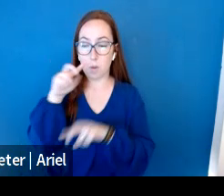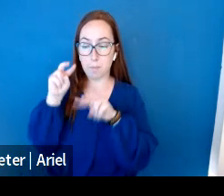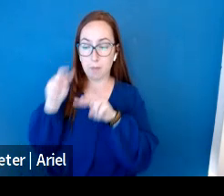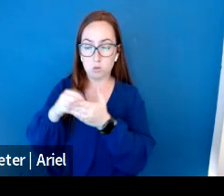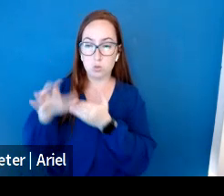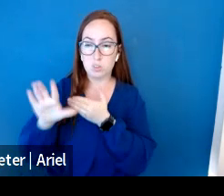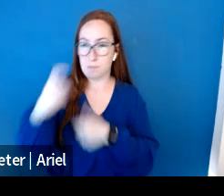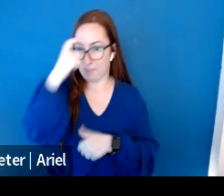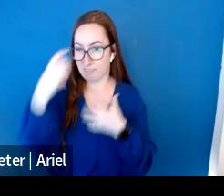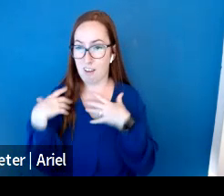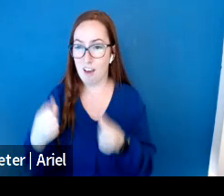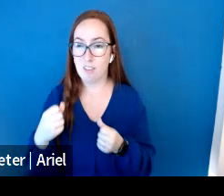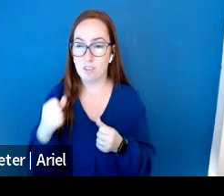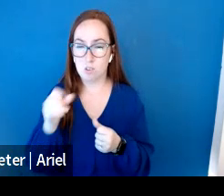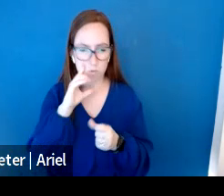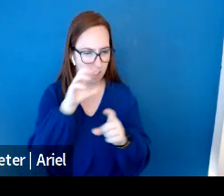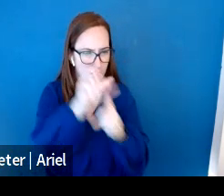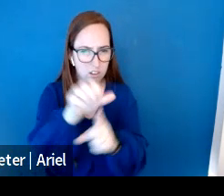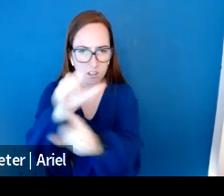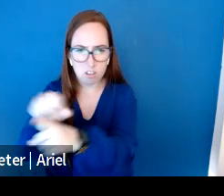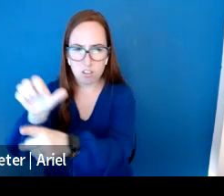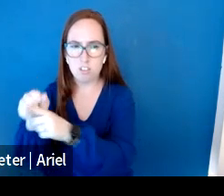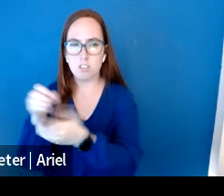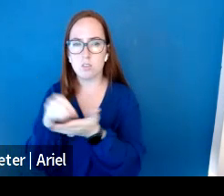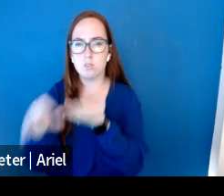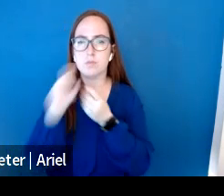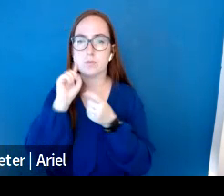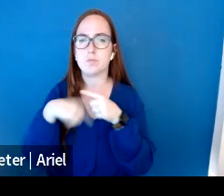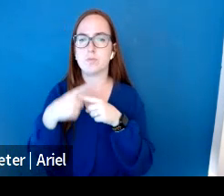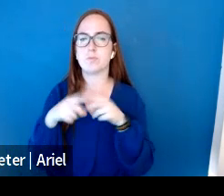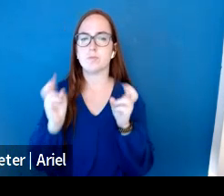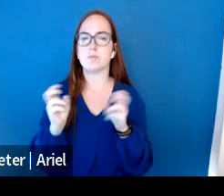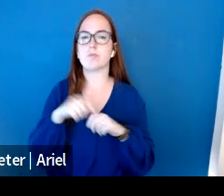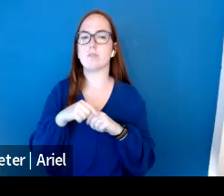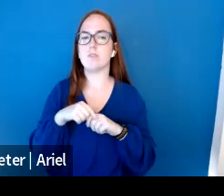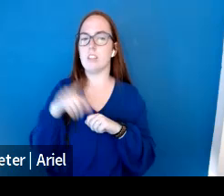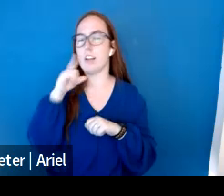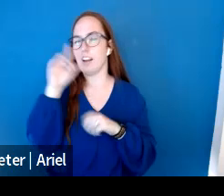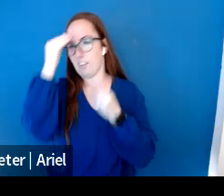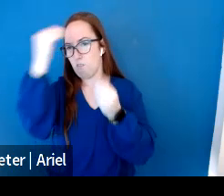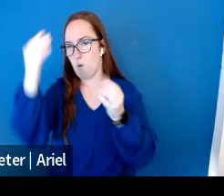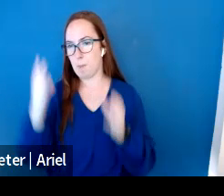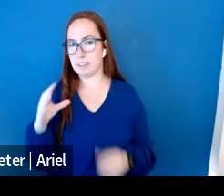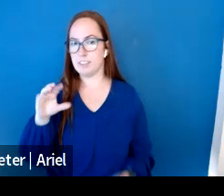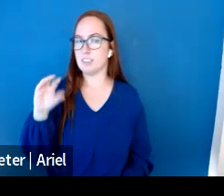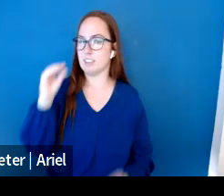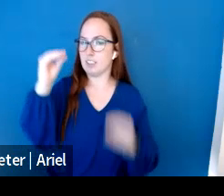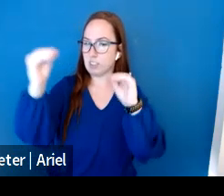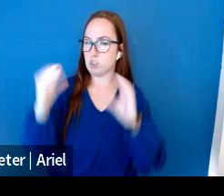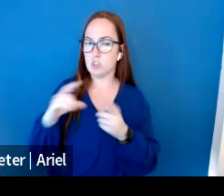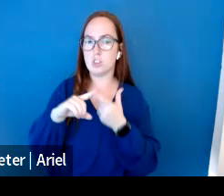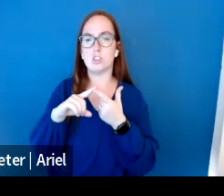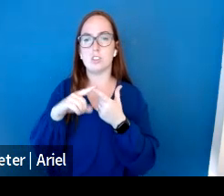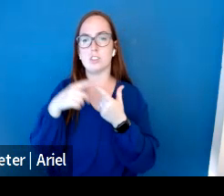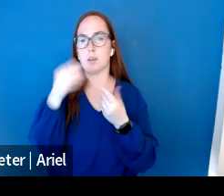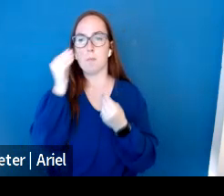target individuals and informants, right, like teachers, parents, self-report, that can be used in conjunction with other data,